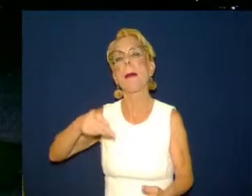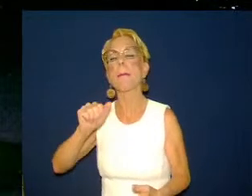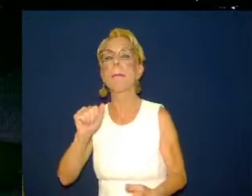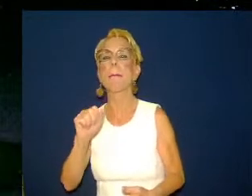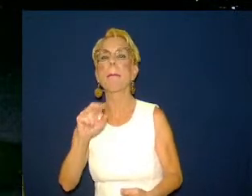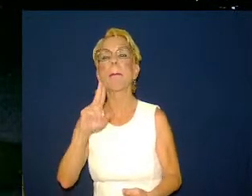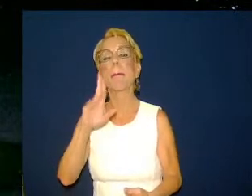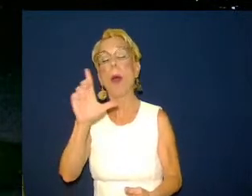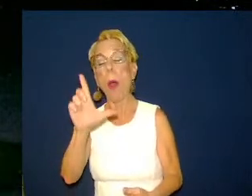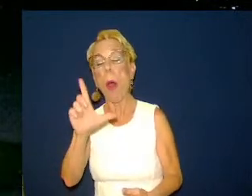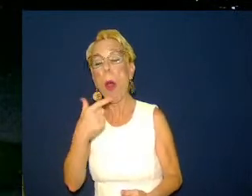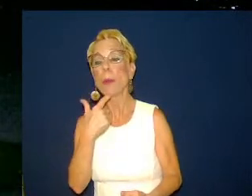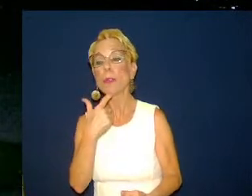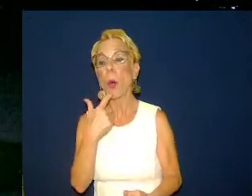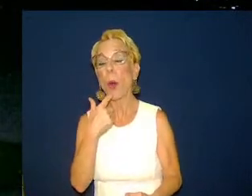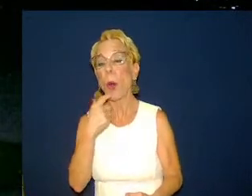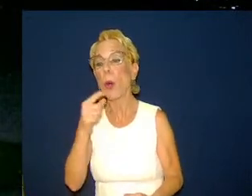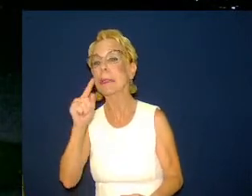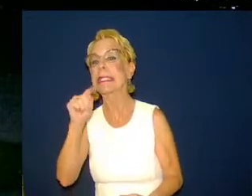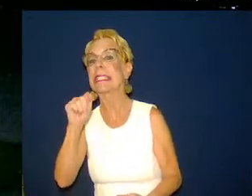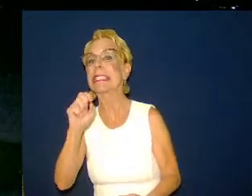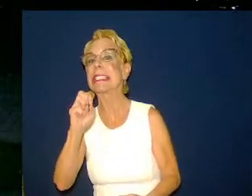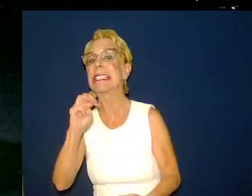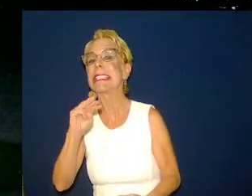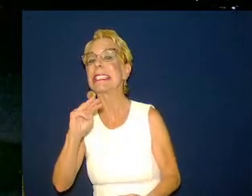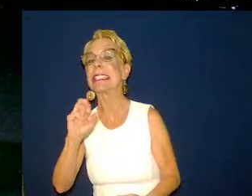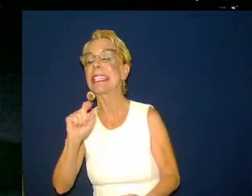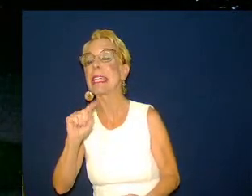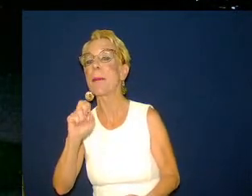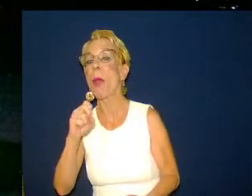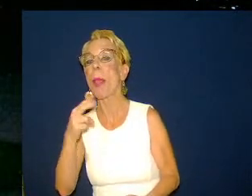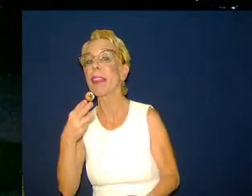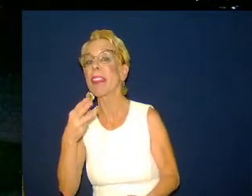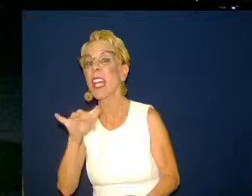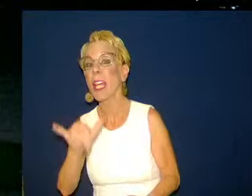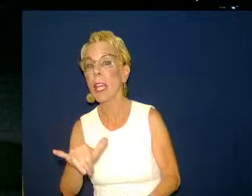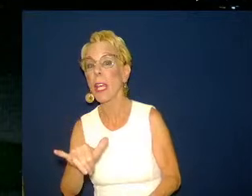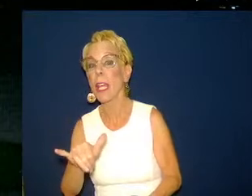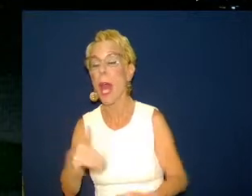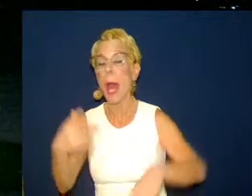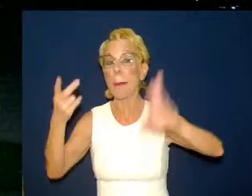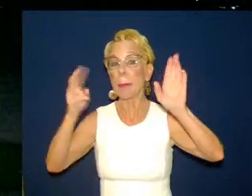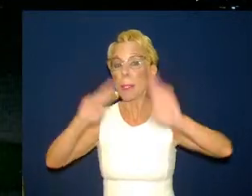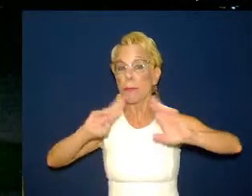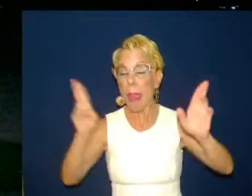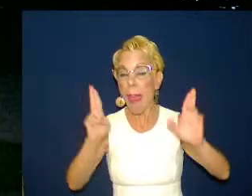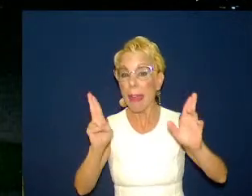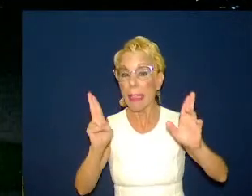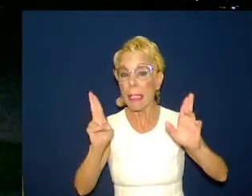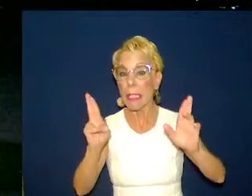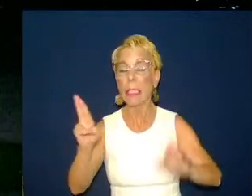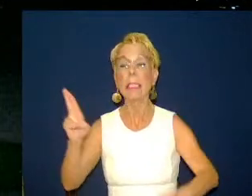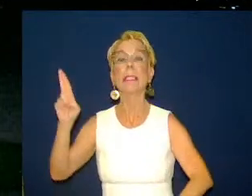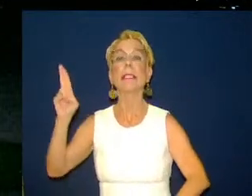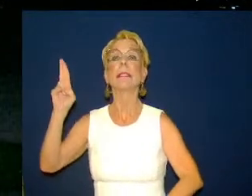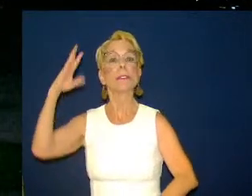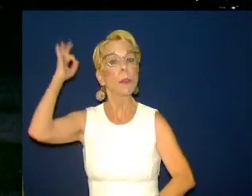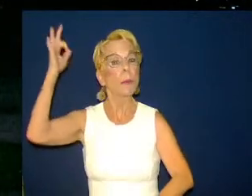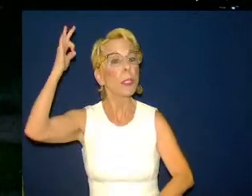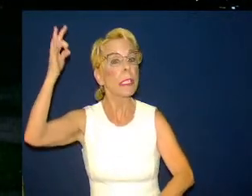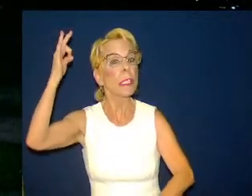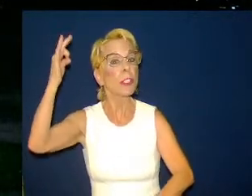out of season, correct, rebuke, and encourage with great patience and careful